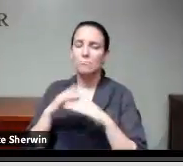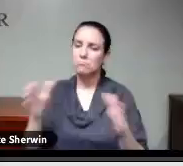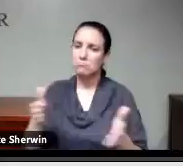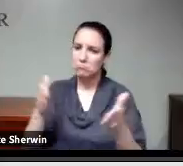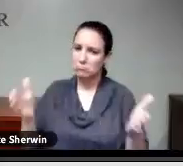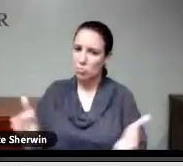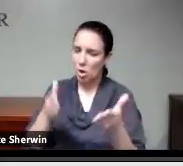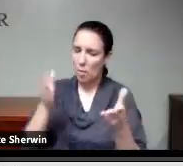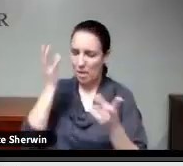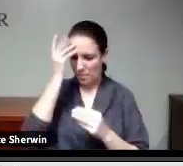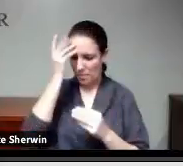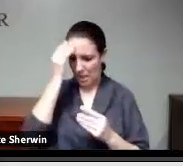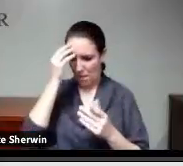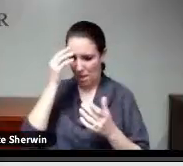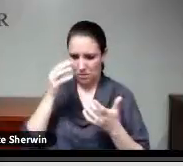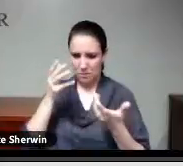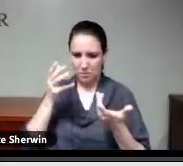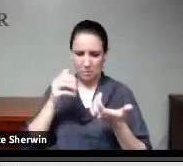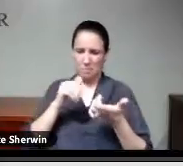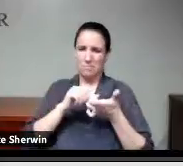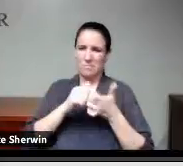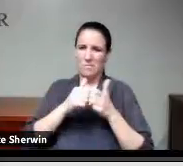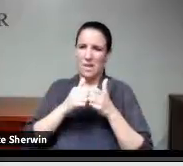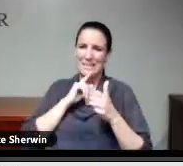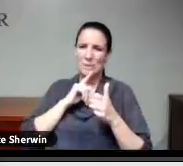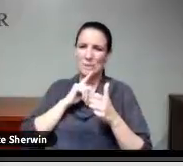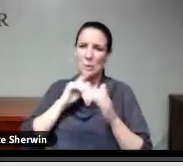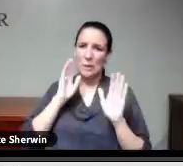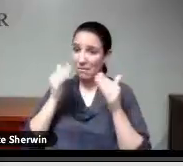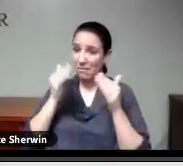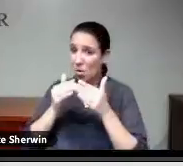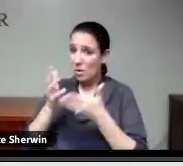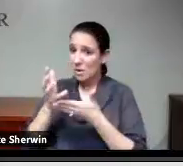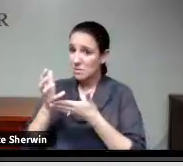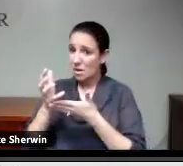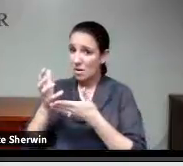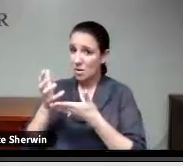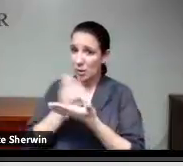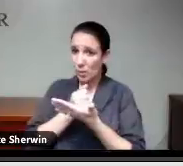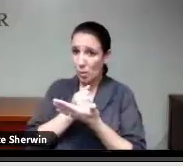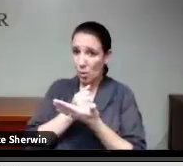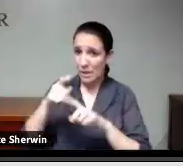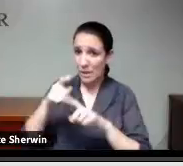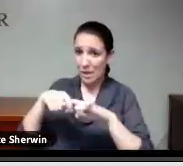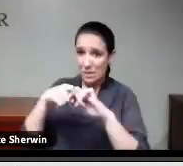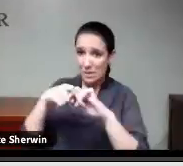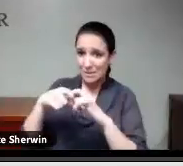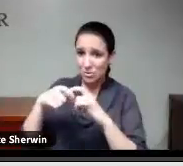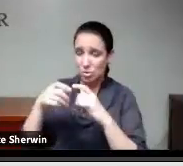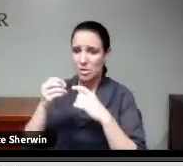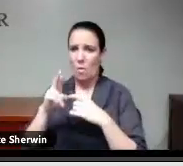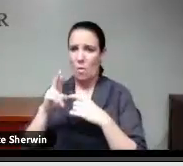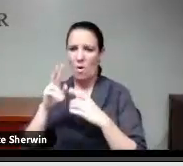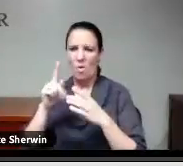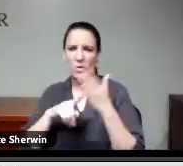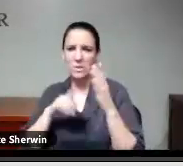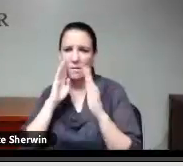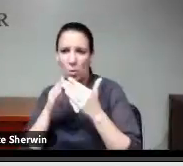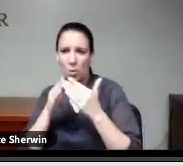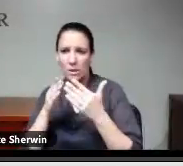how broadly it shows up. Is it really focused on recruitment and retention? Or is it really focused on